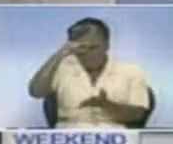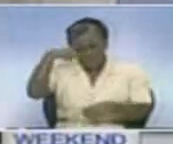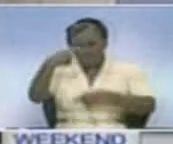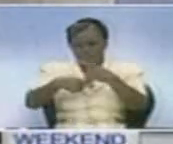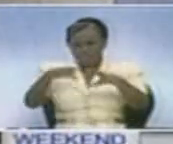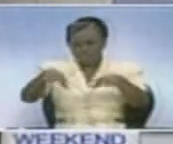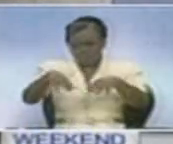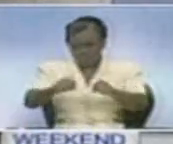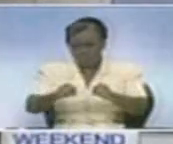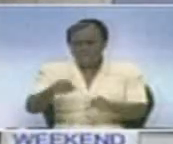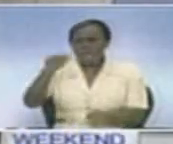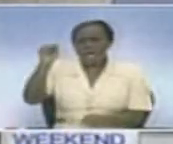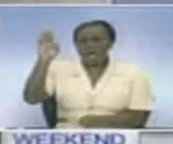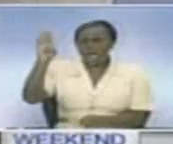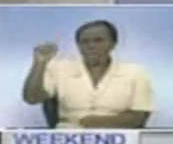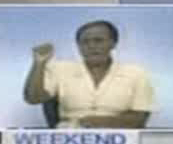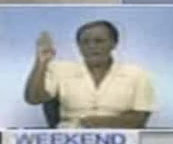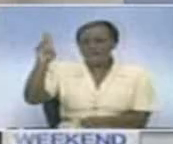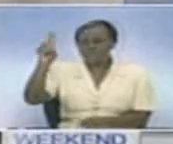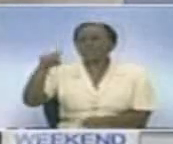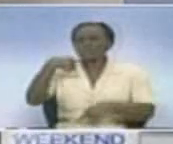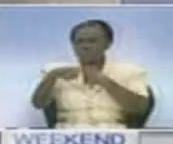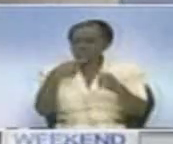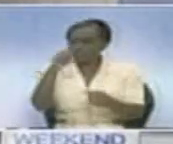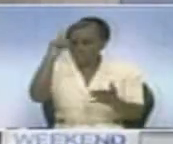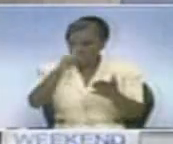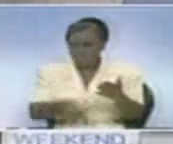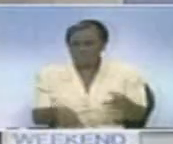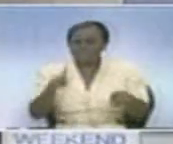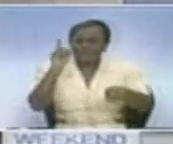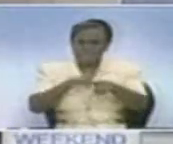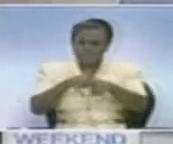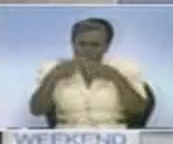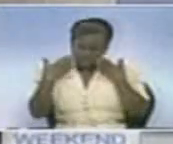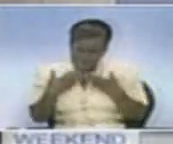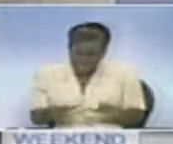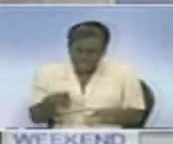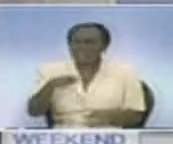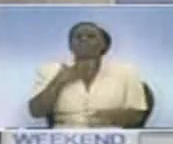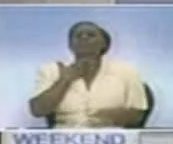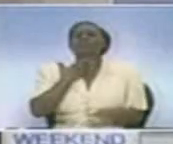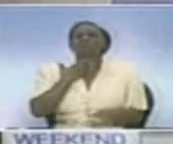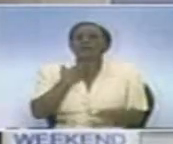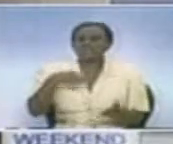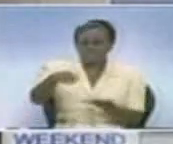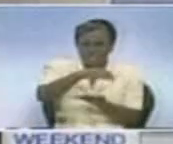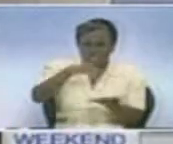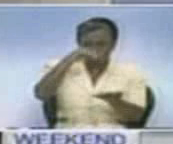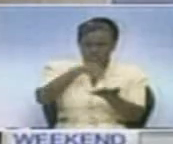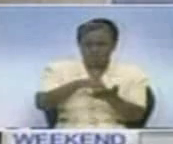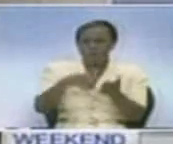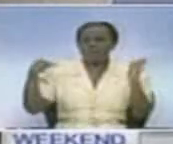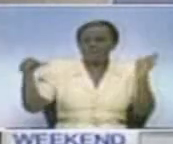by Honorable Ababu Namwamba. And they continue to say, as we conclude, that he wants to be at the center of national